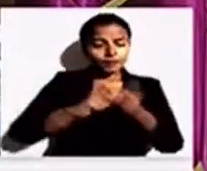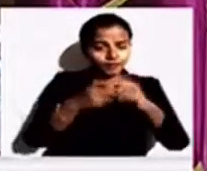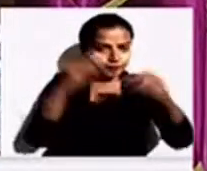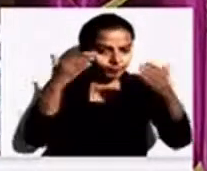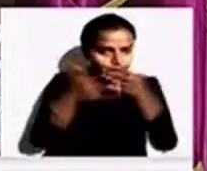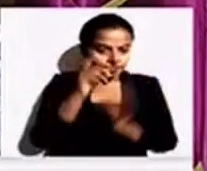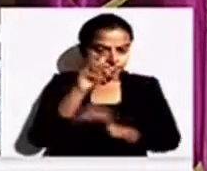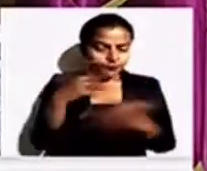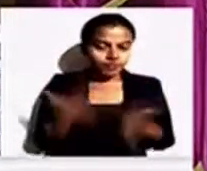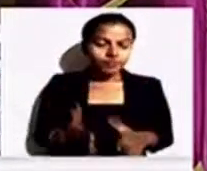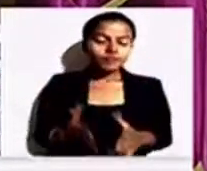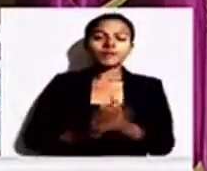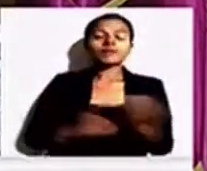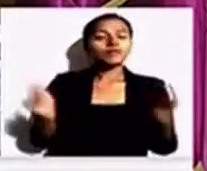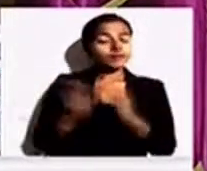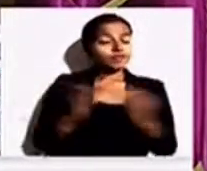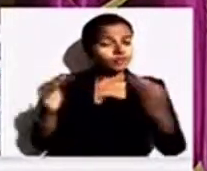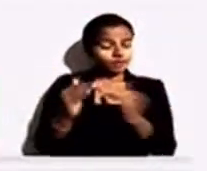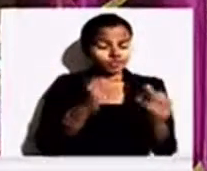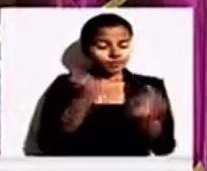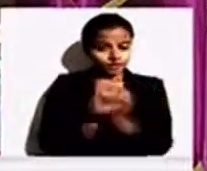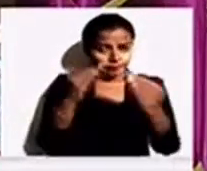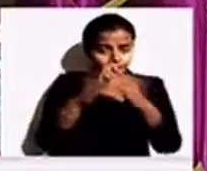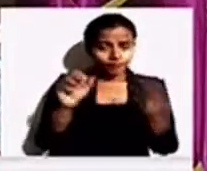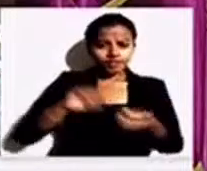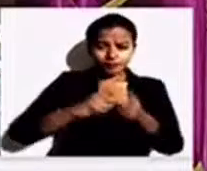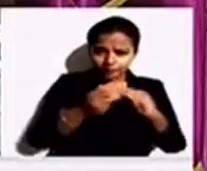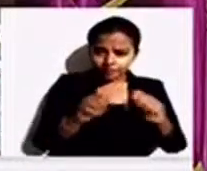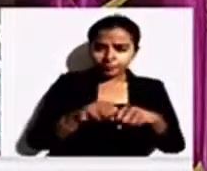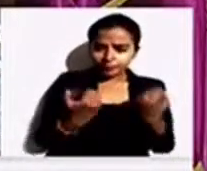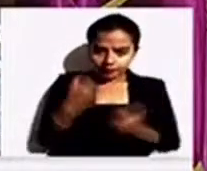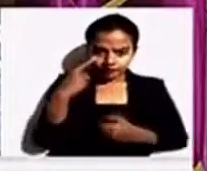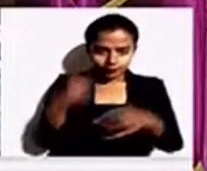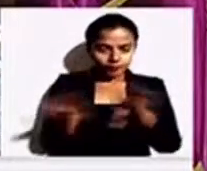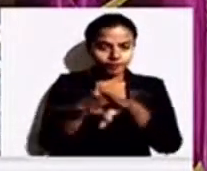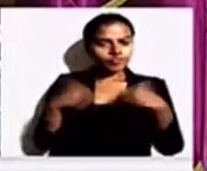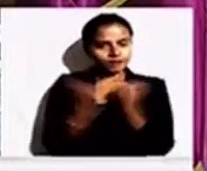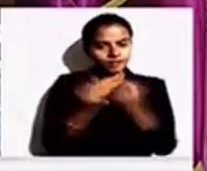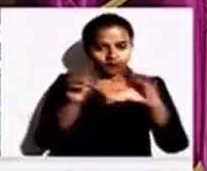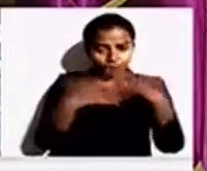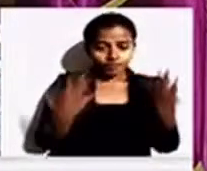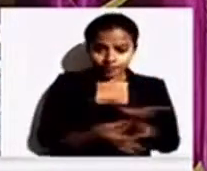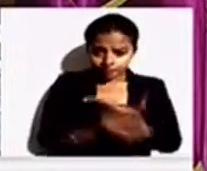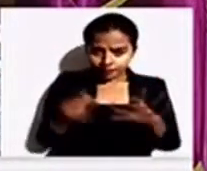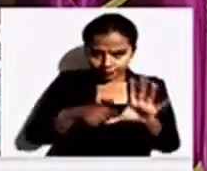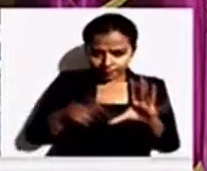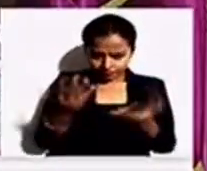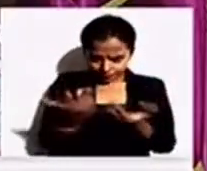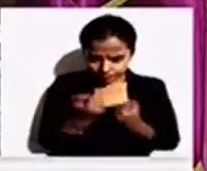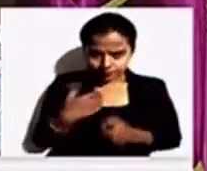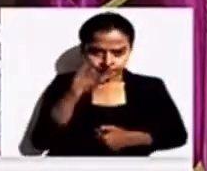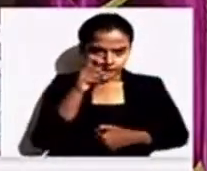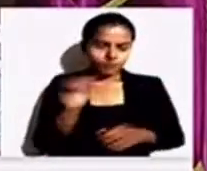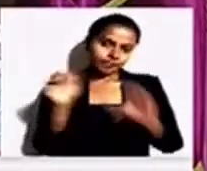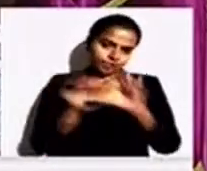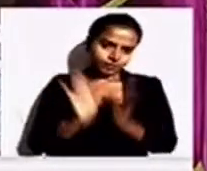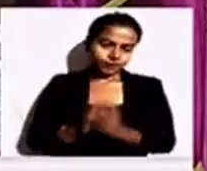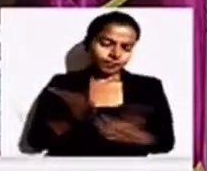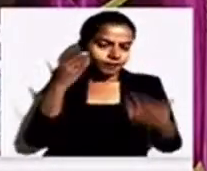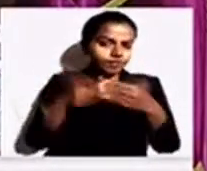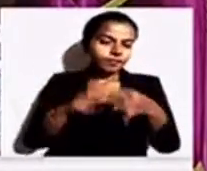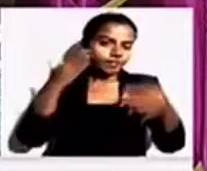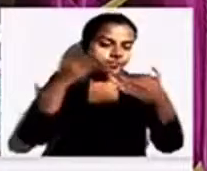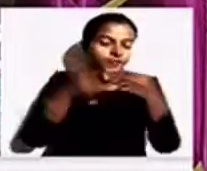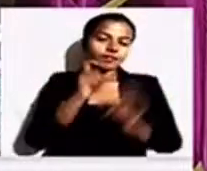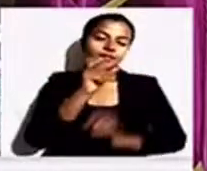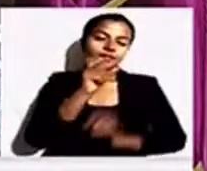those responsible for the unrest had consumed some form of drugs. Investigations are currently underway to look into this matter.